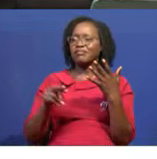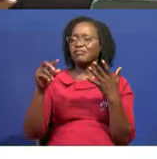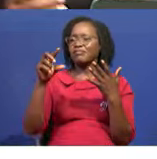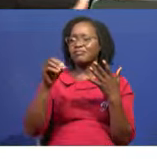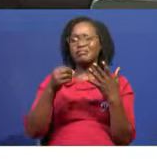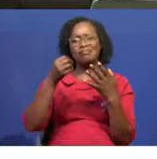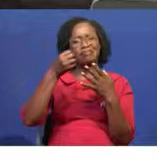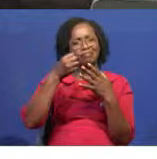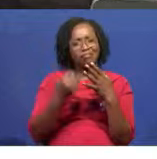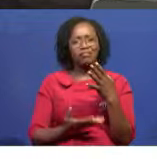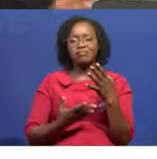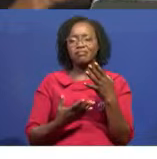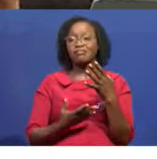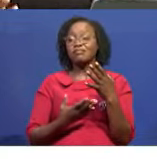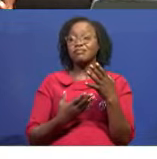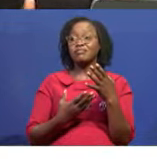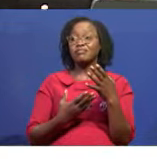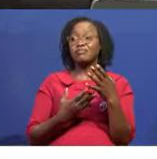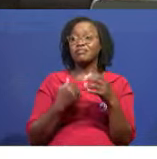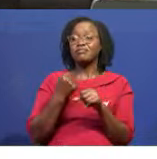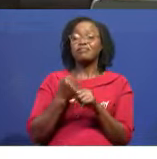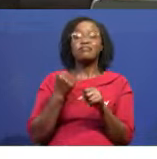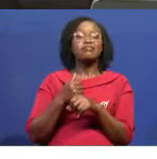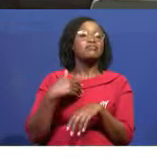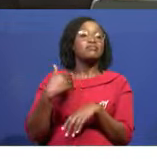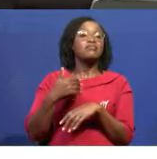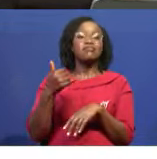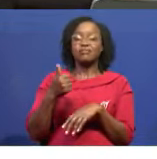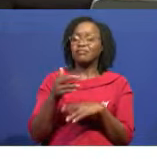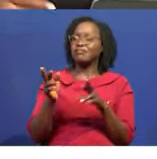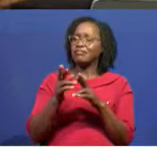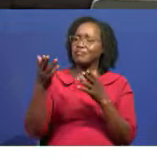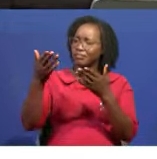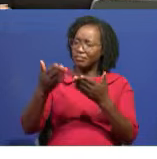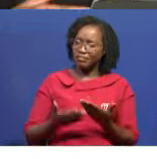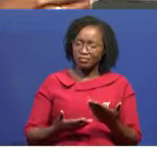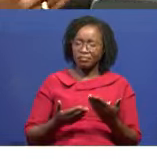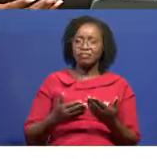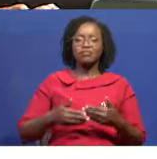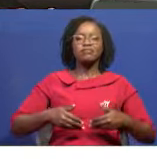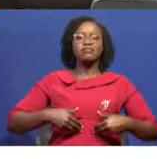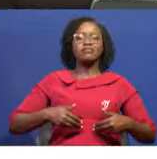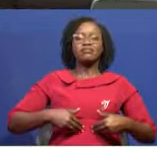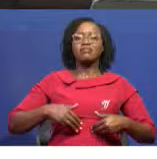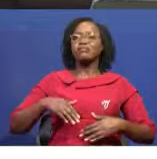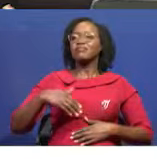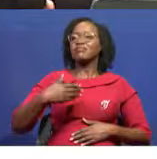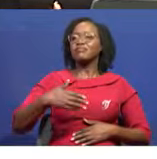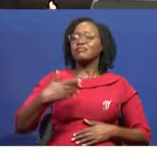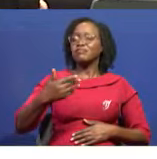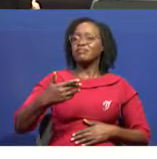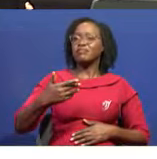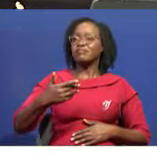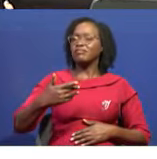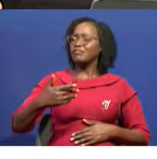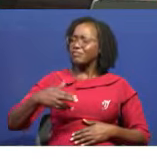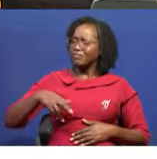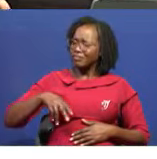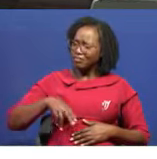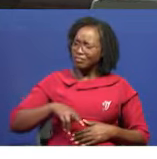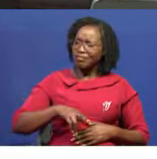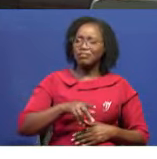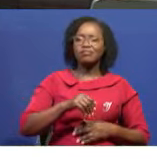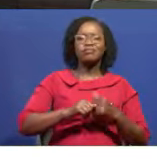NGOs that we work with, and our doors are always open to them. So together with the youth, we've always worked with them this journey, and